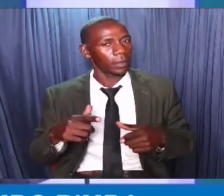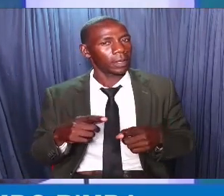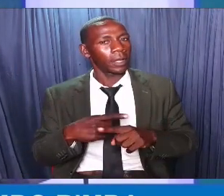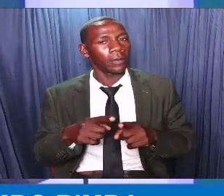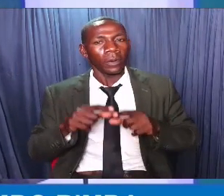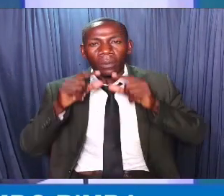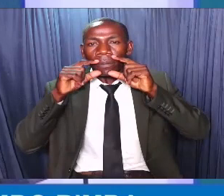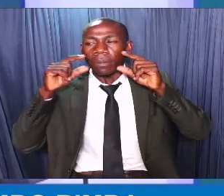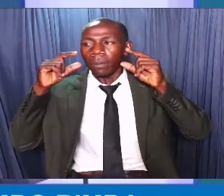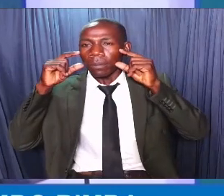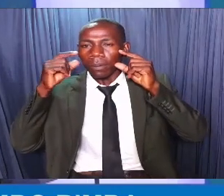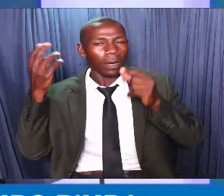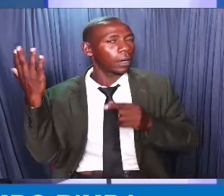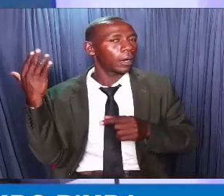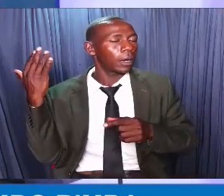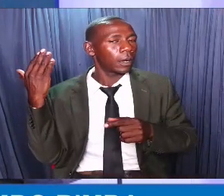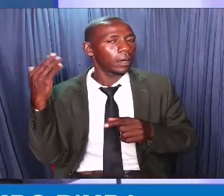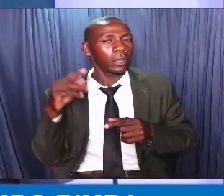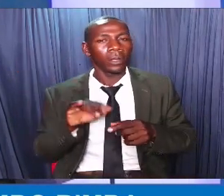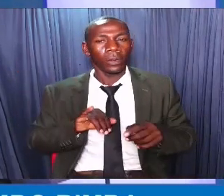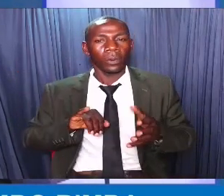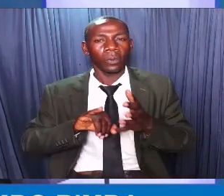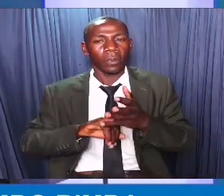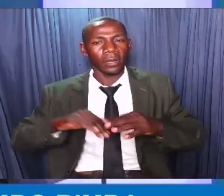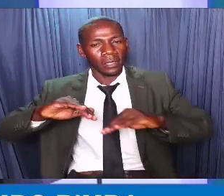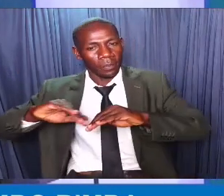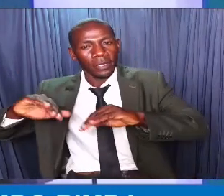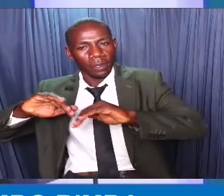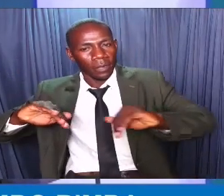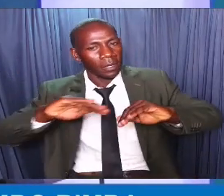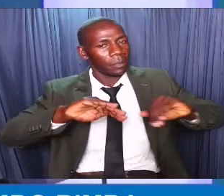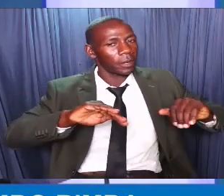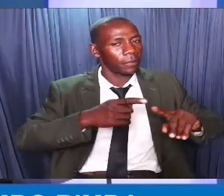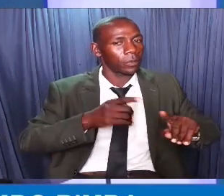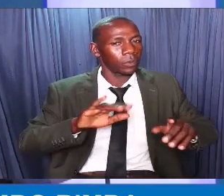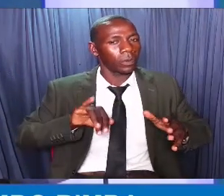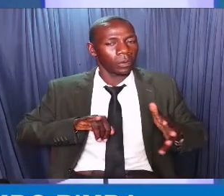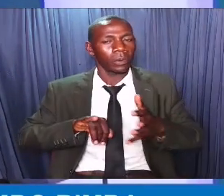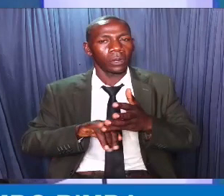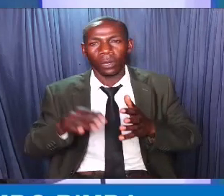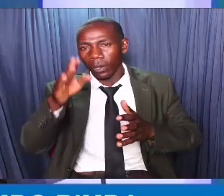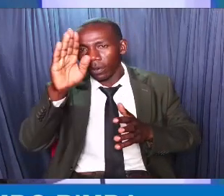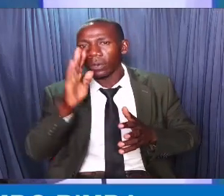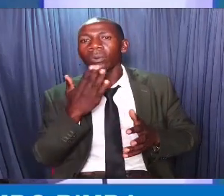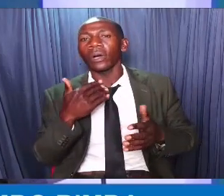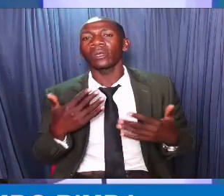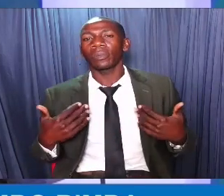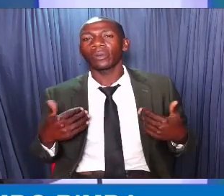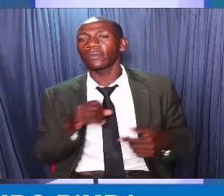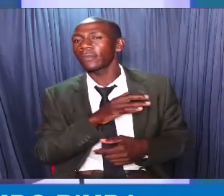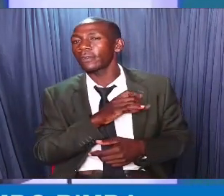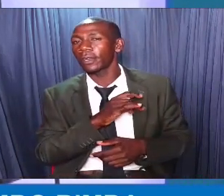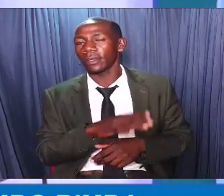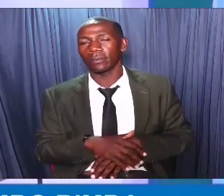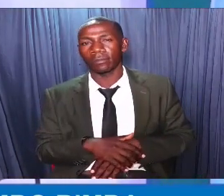mmoja akawa anaogopa mwenzake. Everybody was isolated. Hata mkewe mtu anamuogopa. You could even fear your own wife. Mungu angaa anataka watu waogope. God wants people at